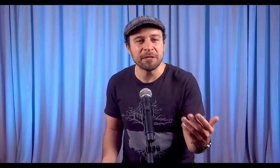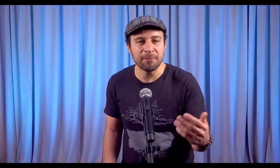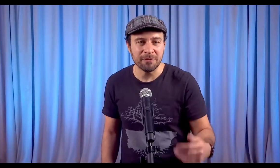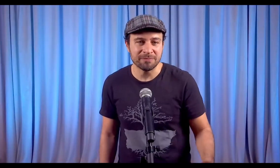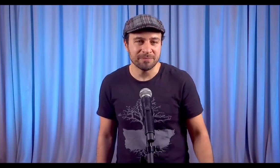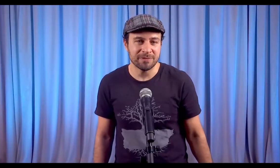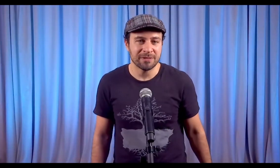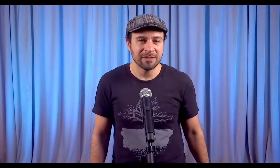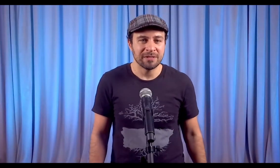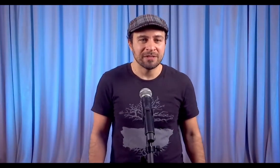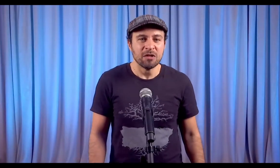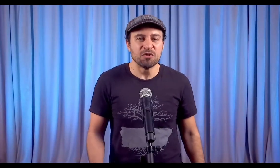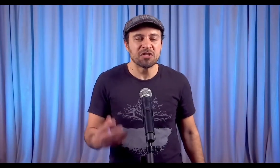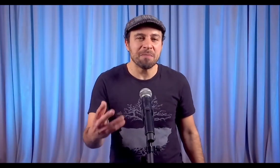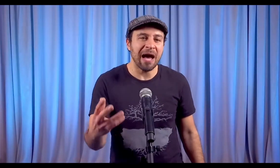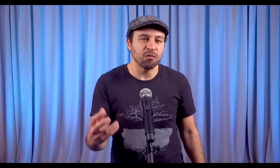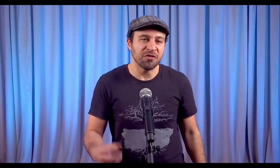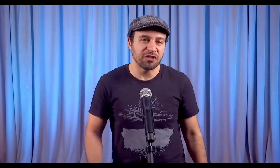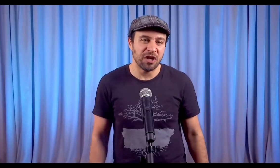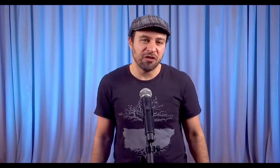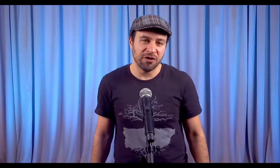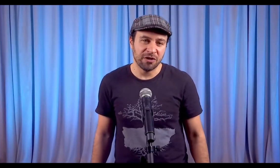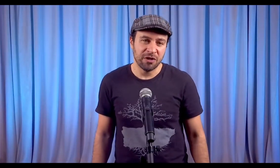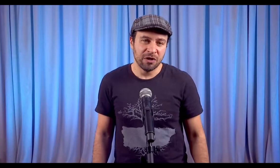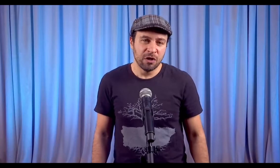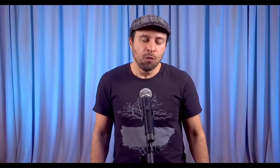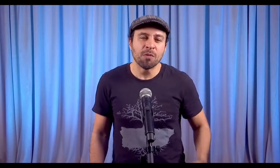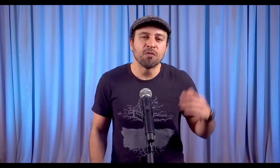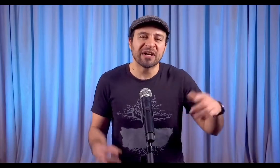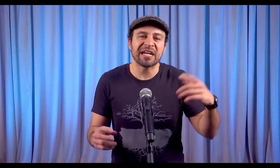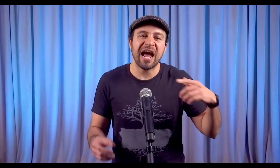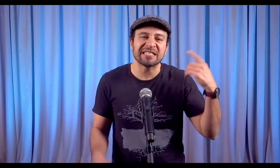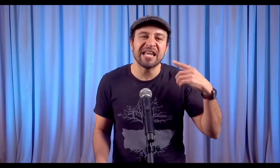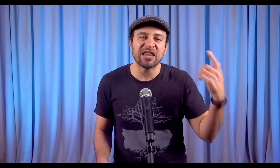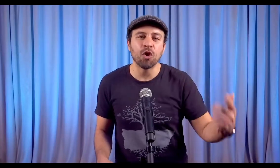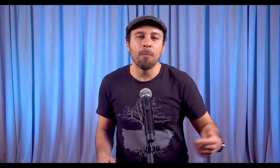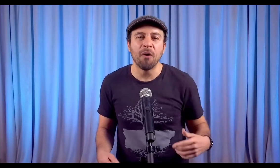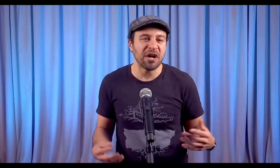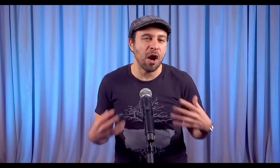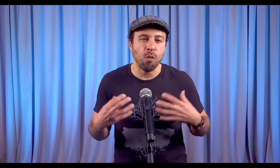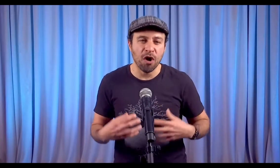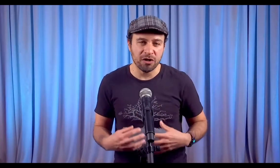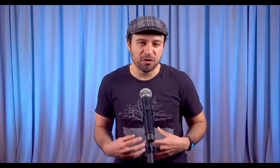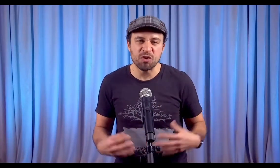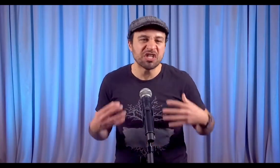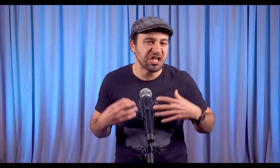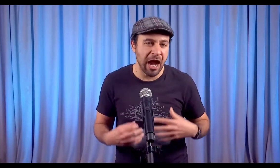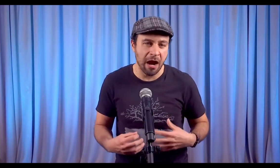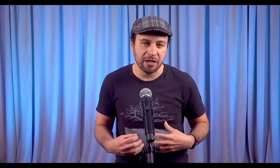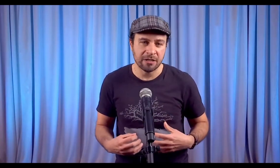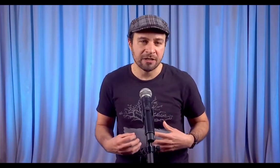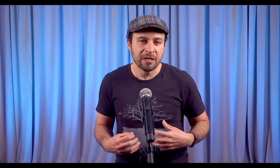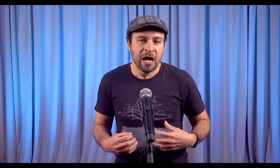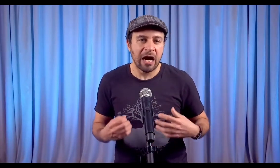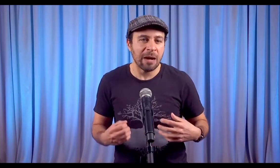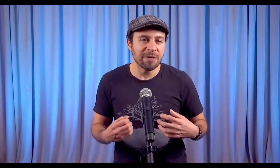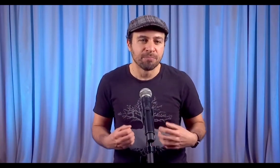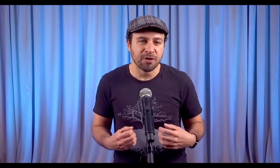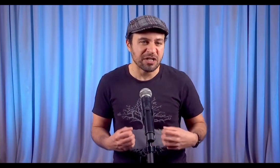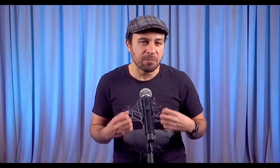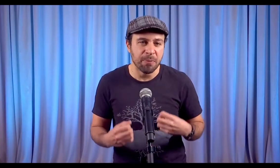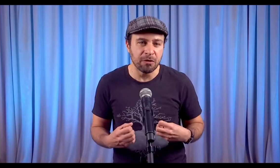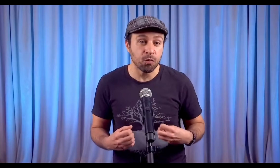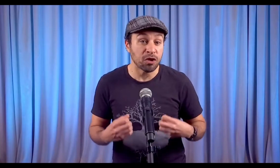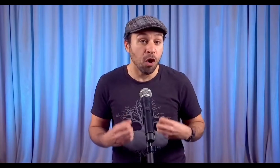are one people. We smile with each other when we recognize the adobo in our words. We share a